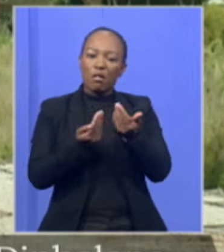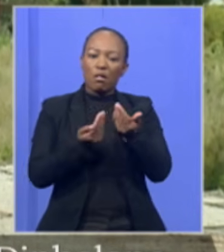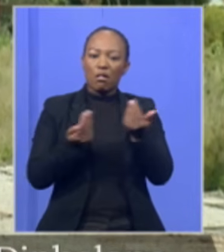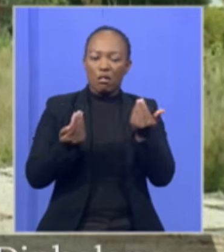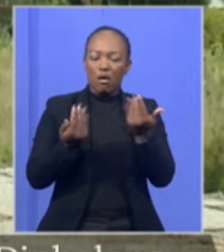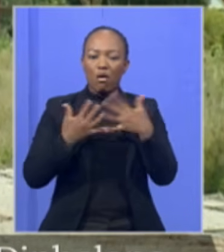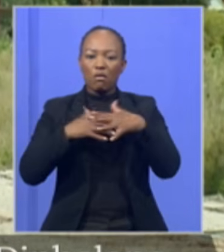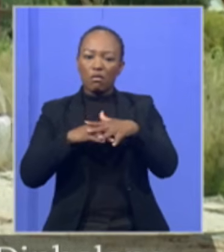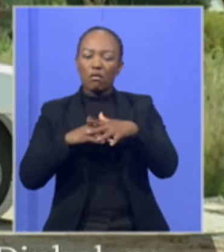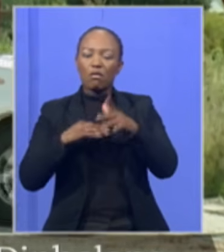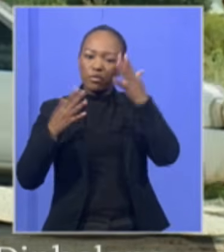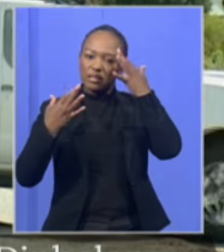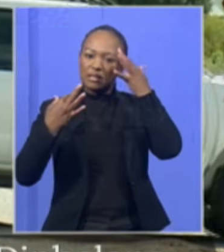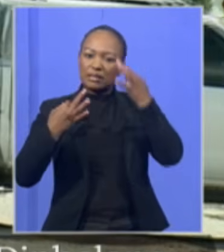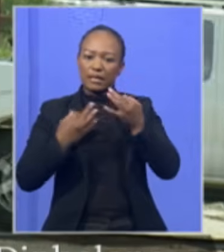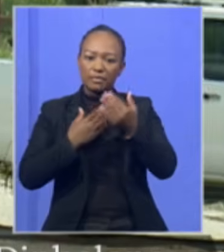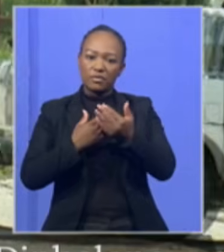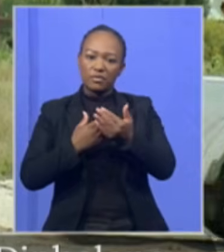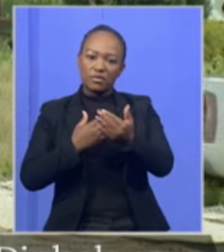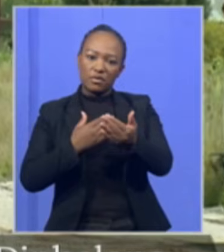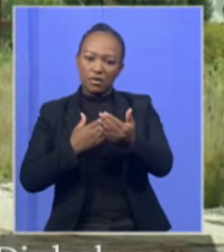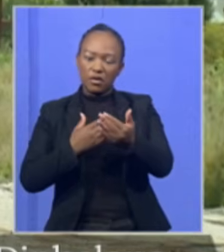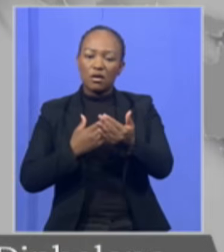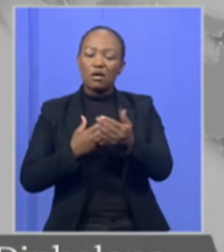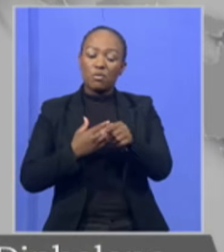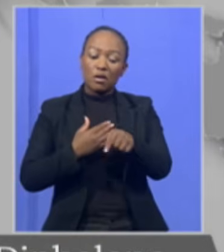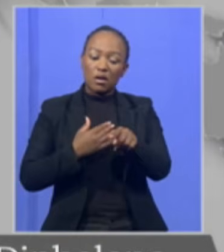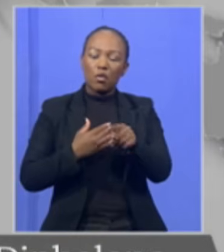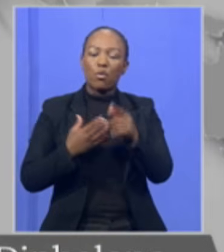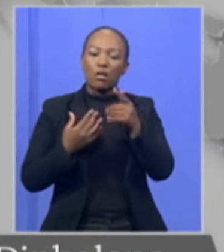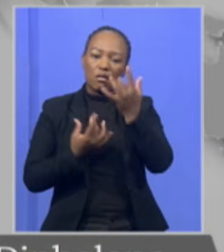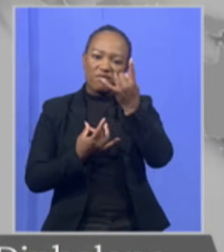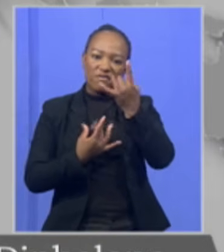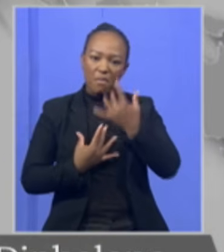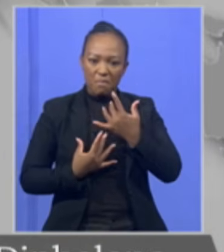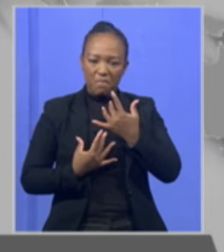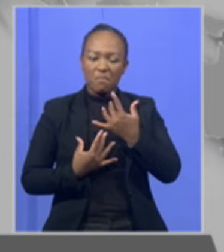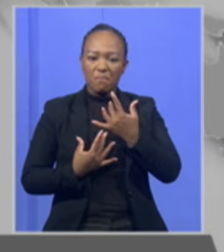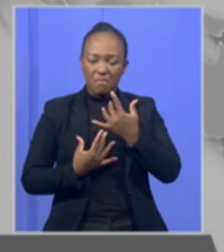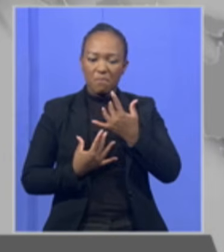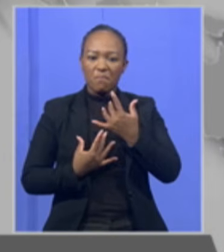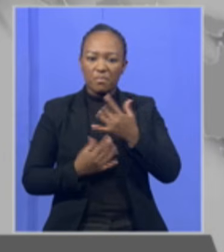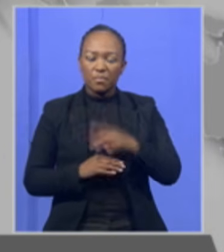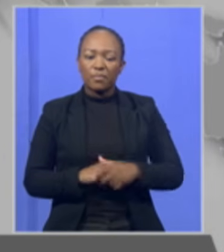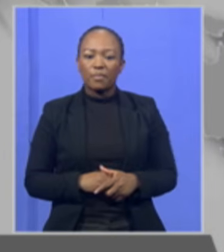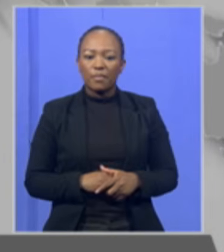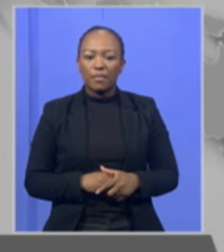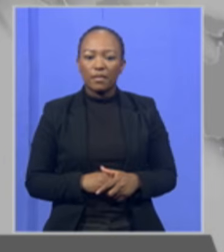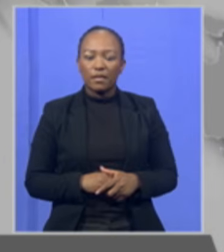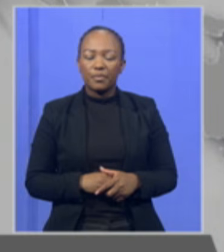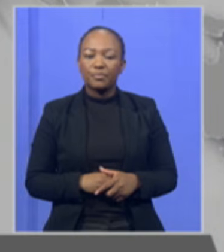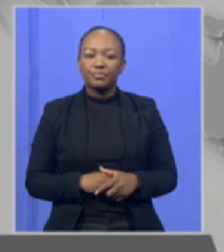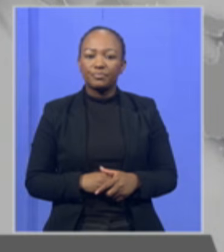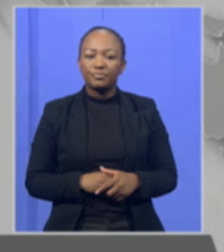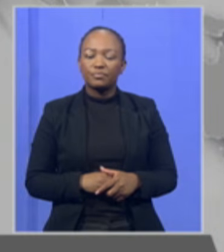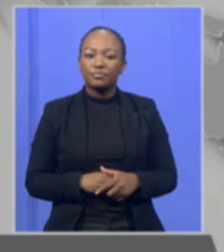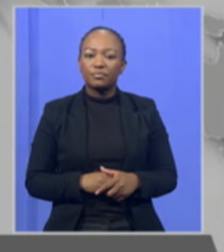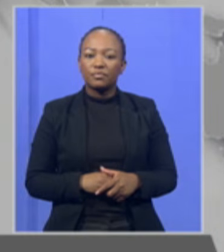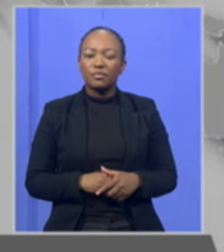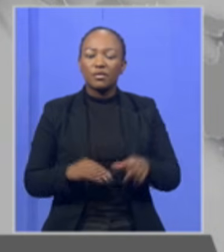ono mme e rebole pegelo ka kgwedi ya diphalane monongwaga. Kopo eno e ne e le ka ntlha ya sebopego